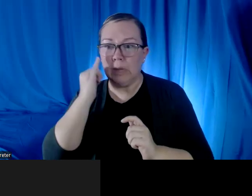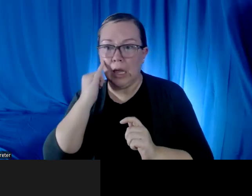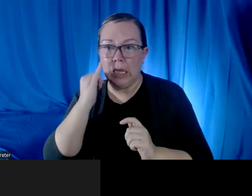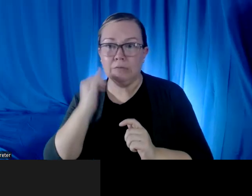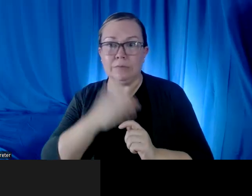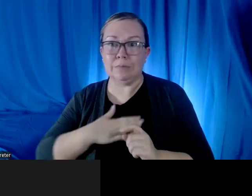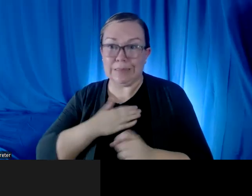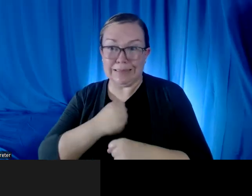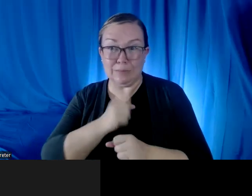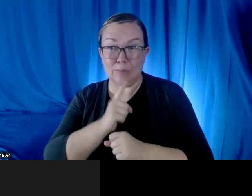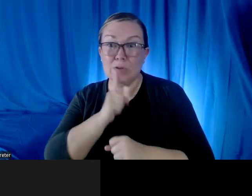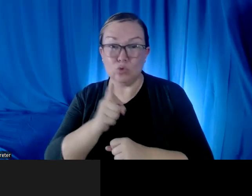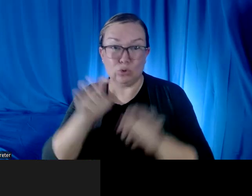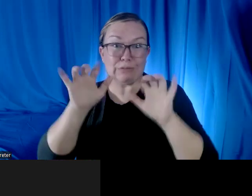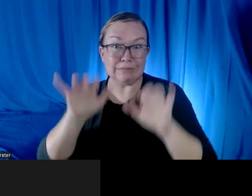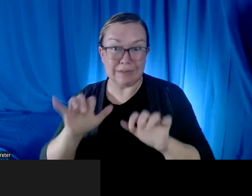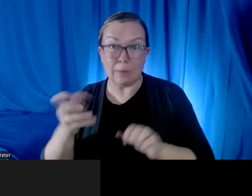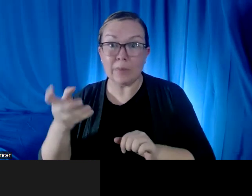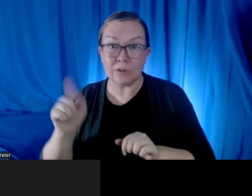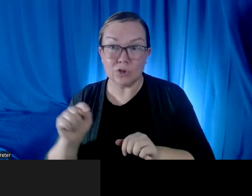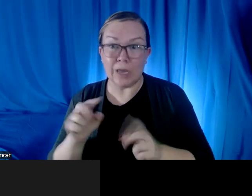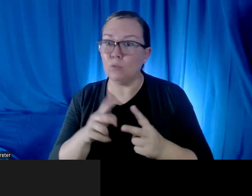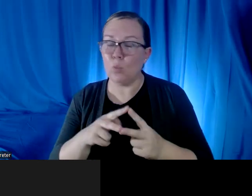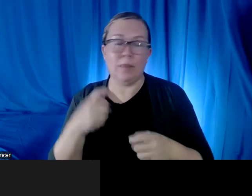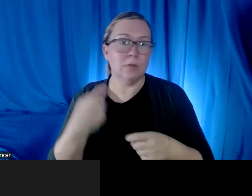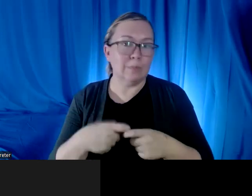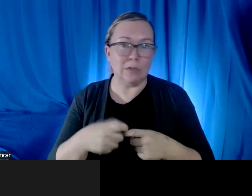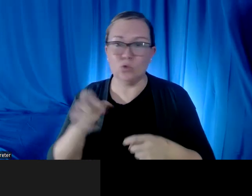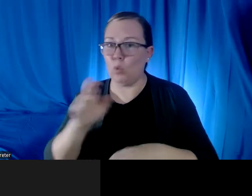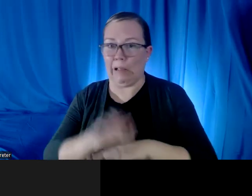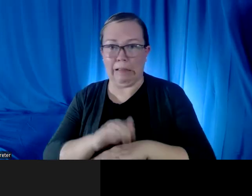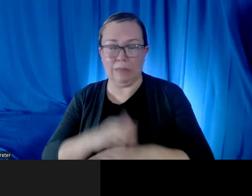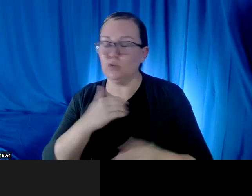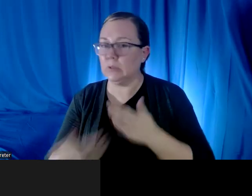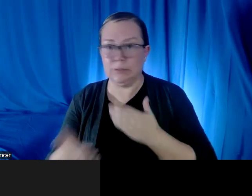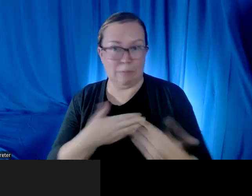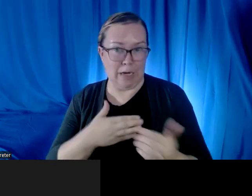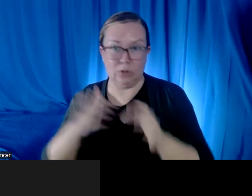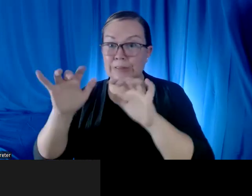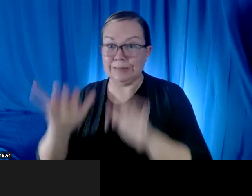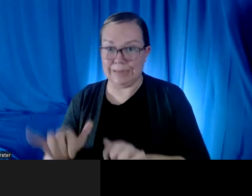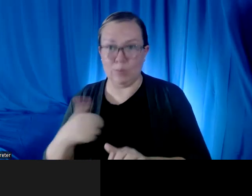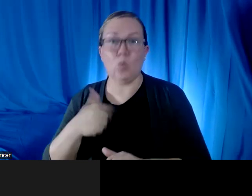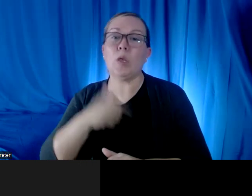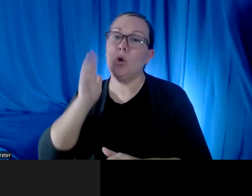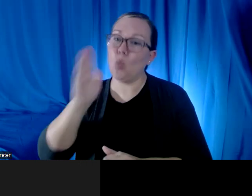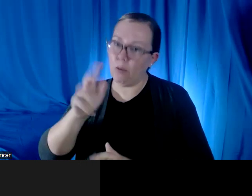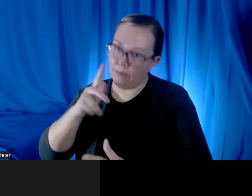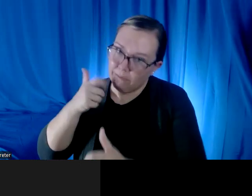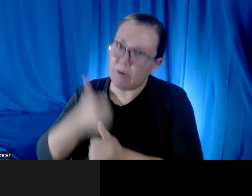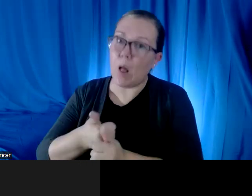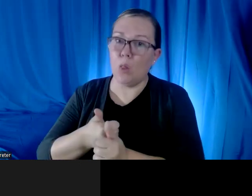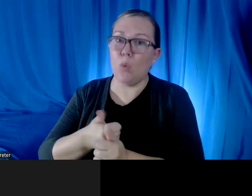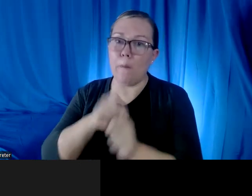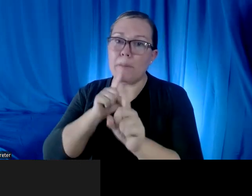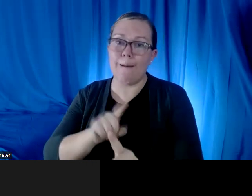that those questions are in the chat, whether they're in Spanish or English, doesn't matter. We will follow up and make sure that to answer